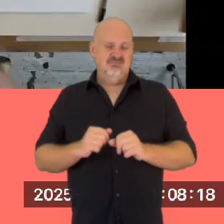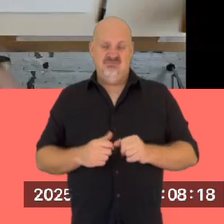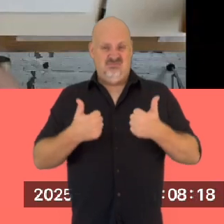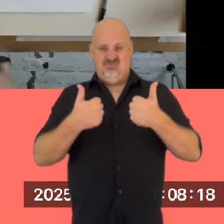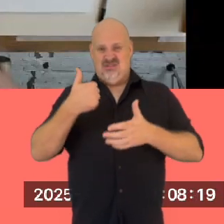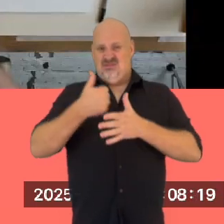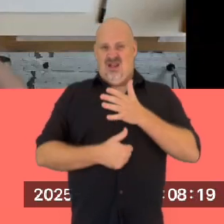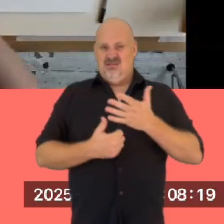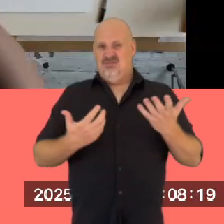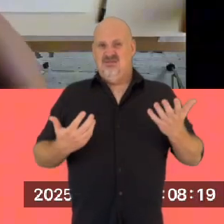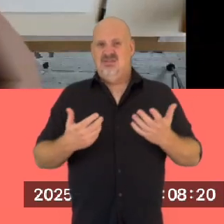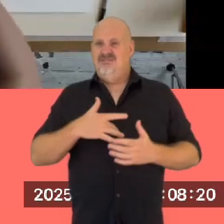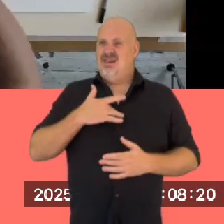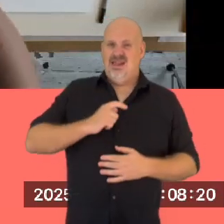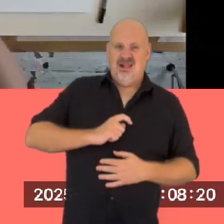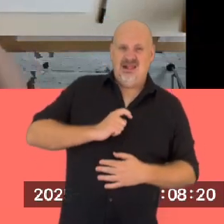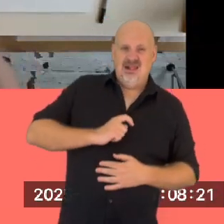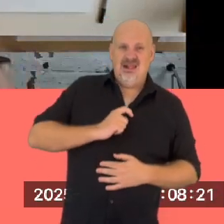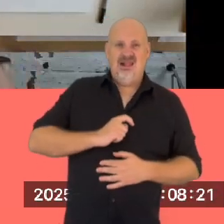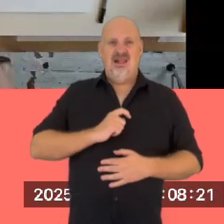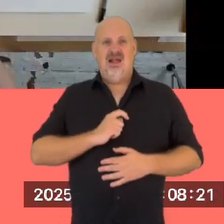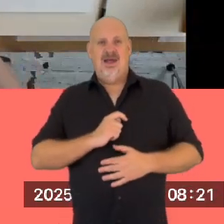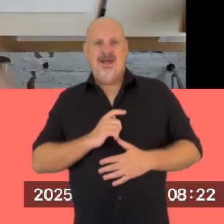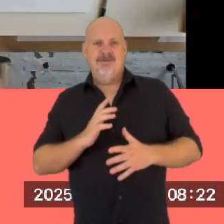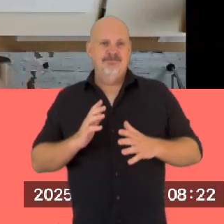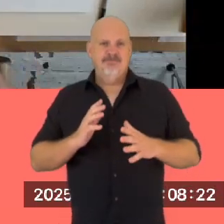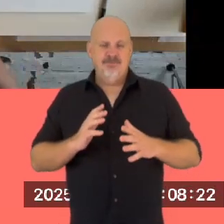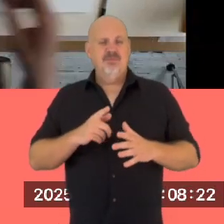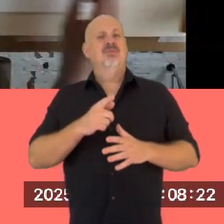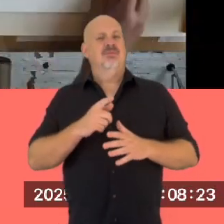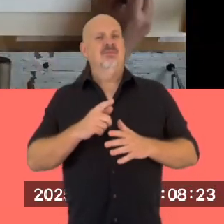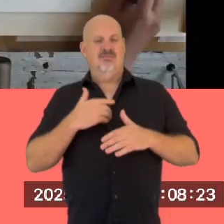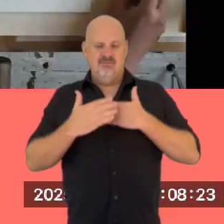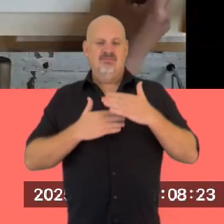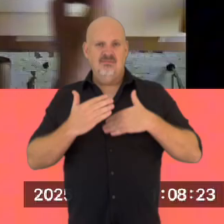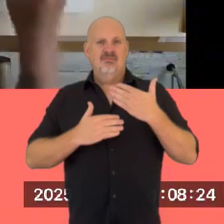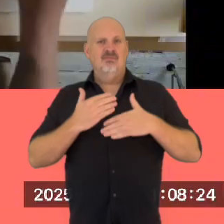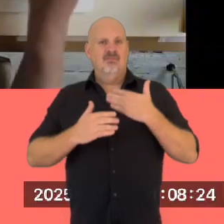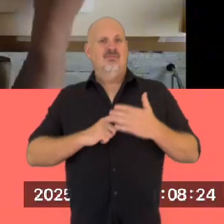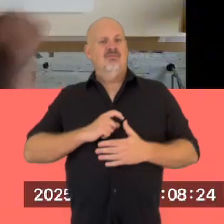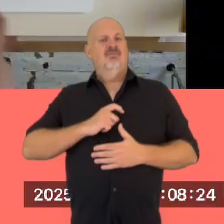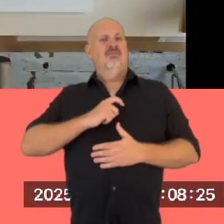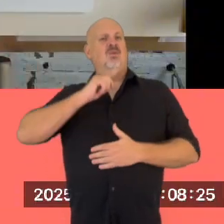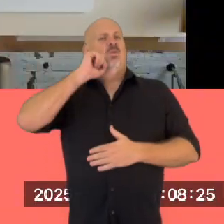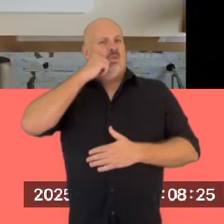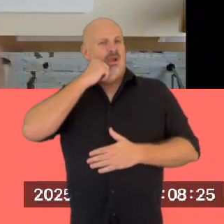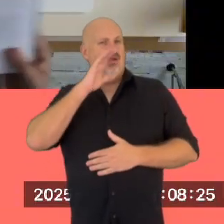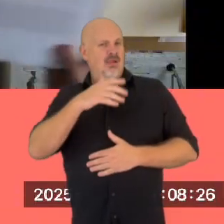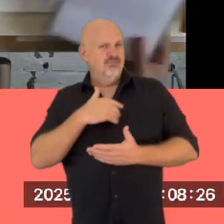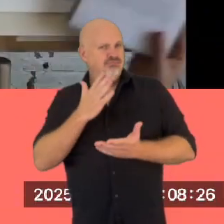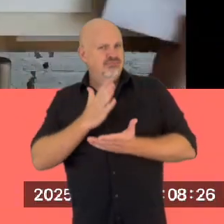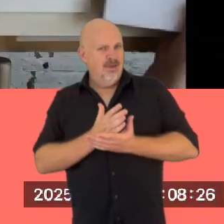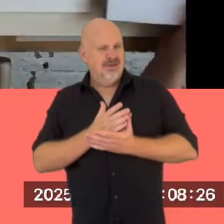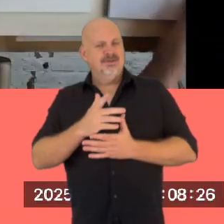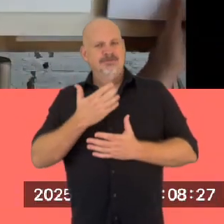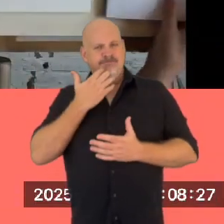So those are a really good starting point for those who are not feeling so confident from the offset. And your confidence will build with these